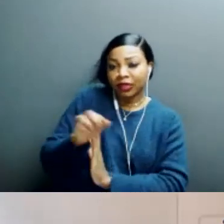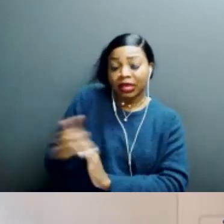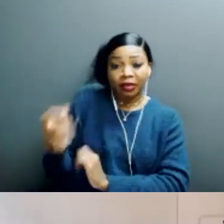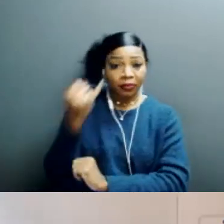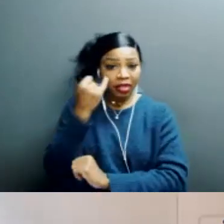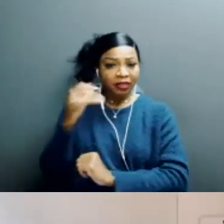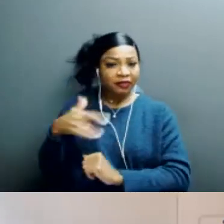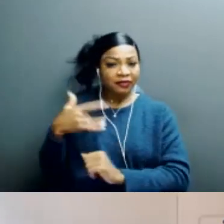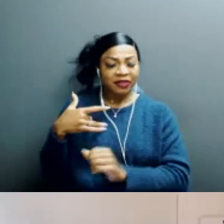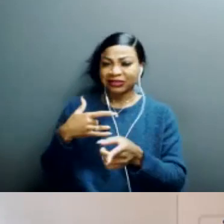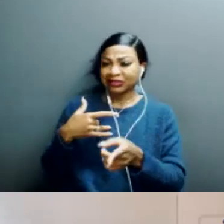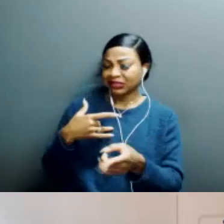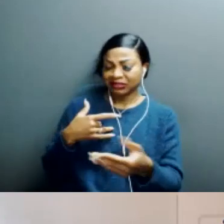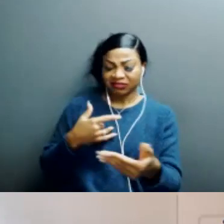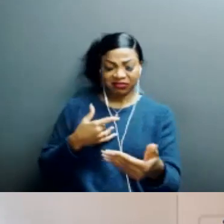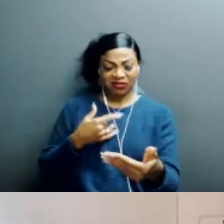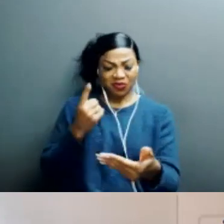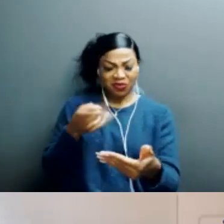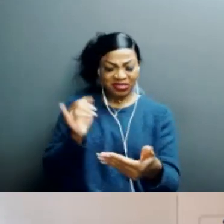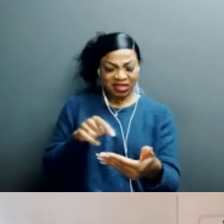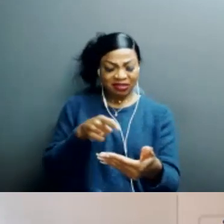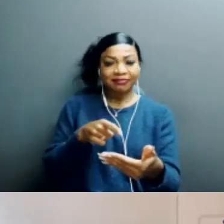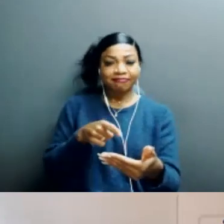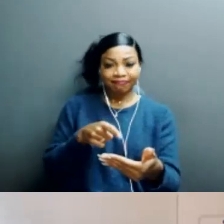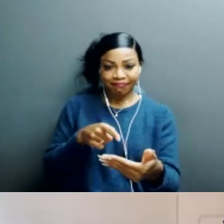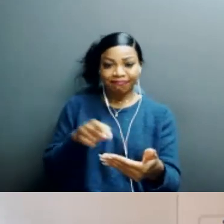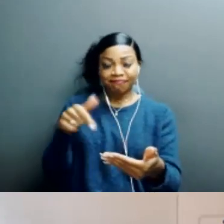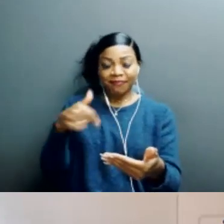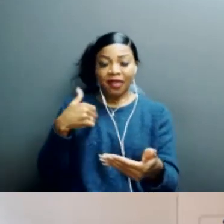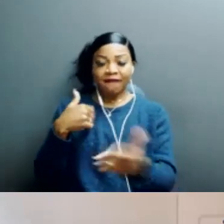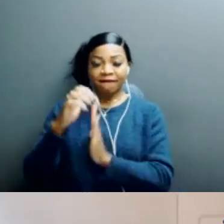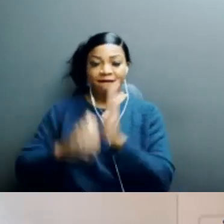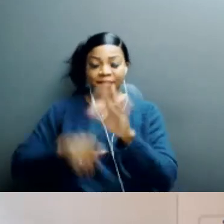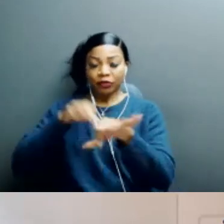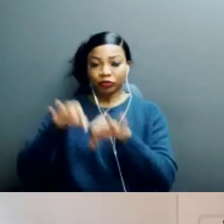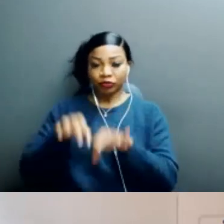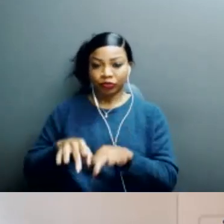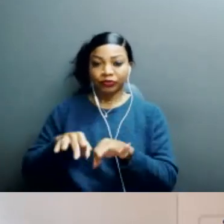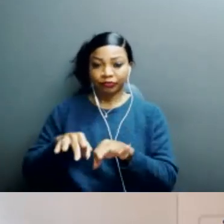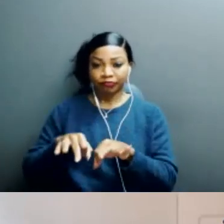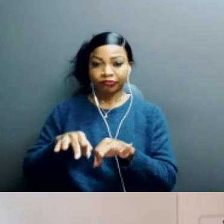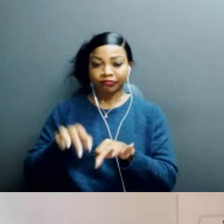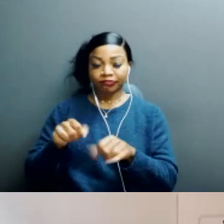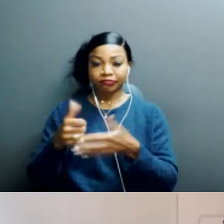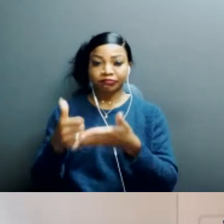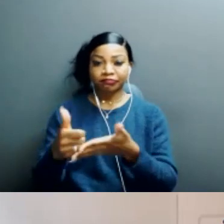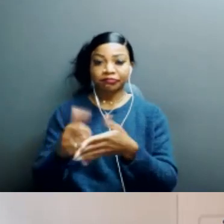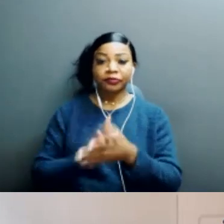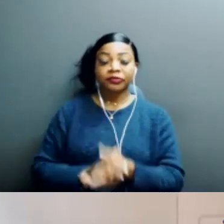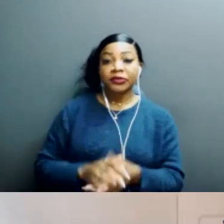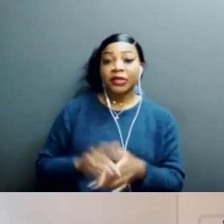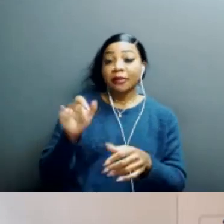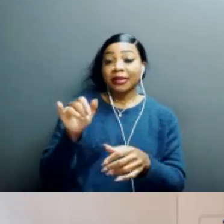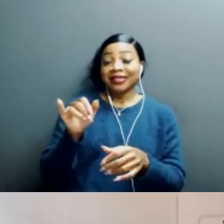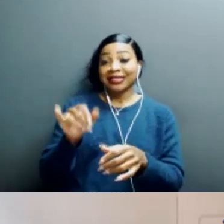something on your phone that looks unfamiliar um uh what else um I mean this is very extreme but if